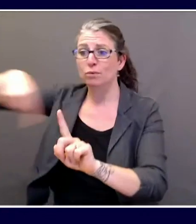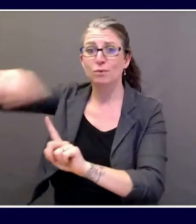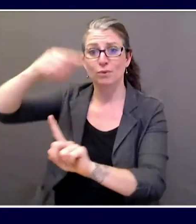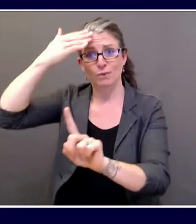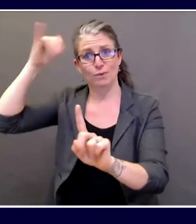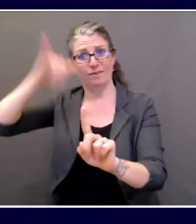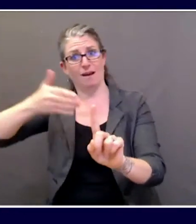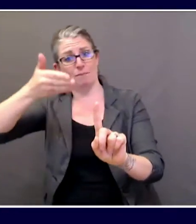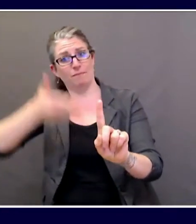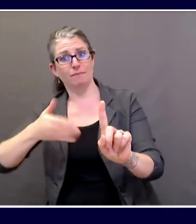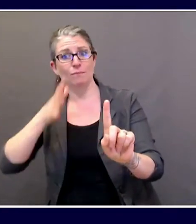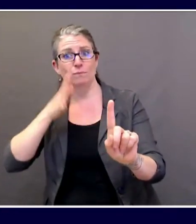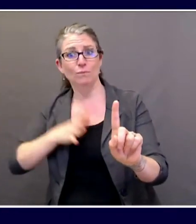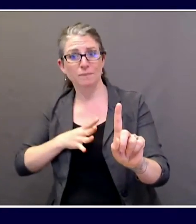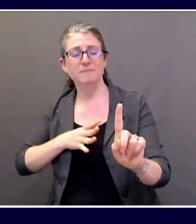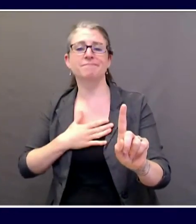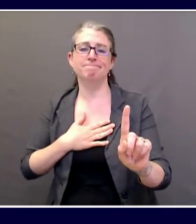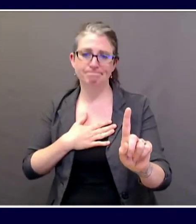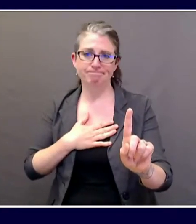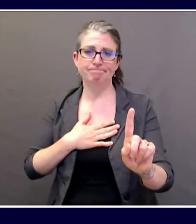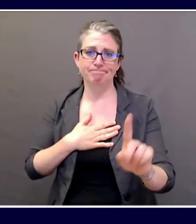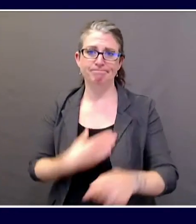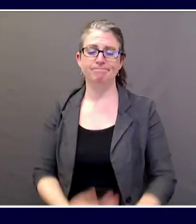deepest condolences.